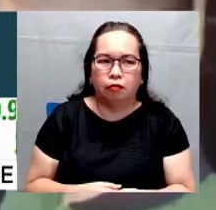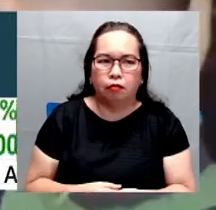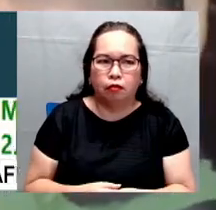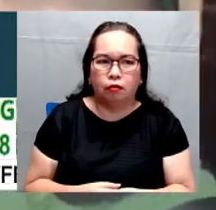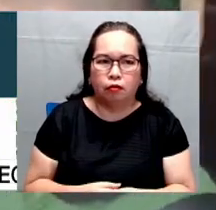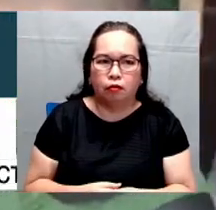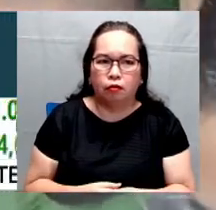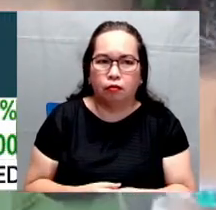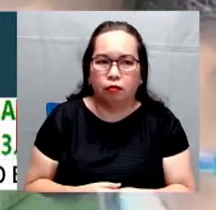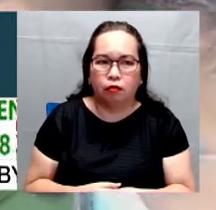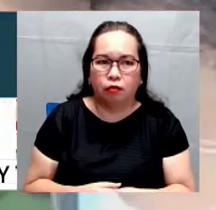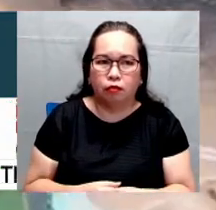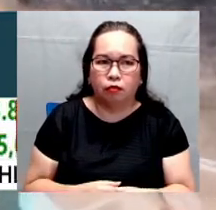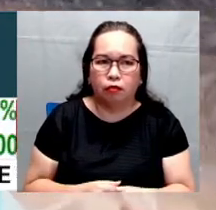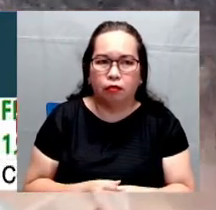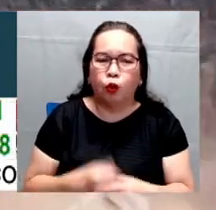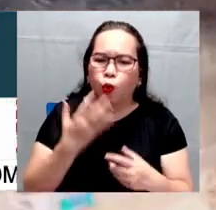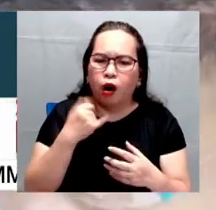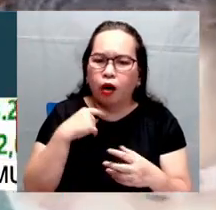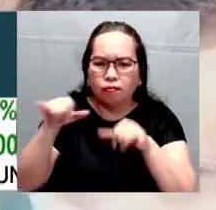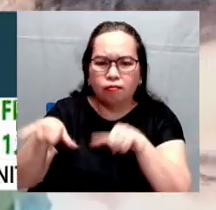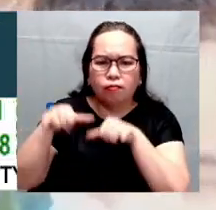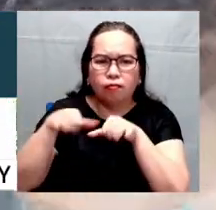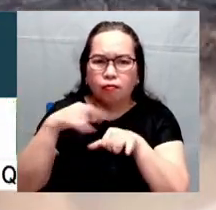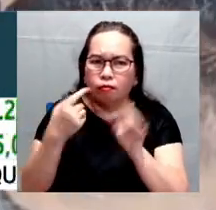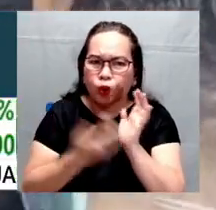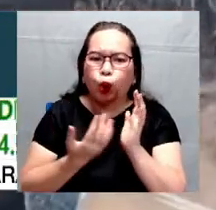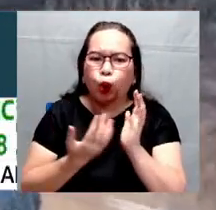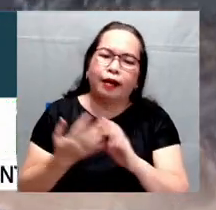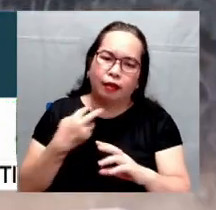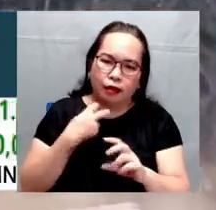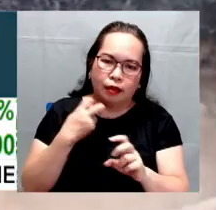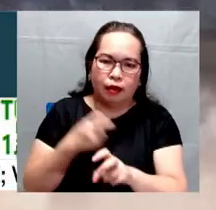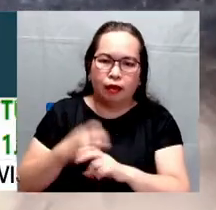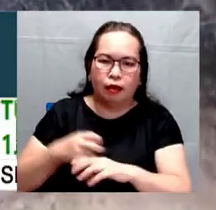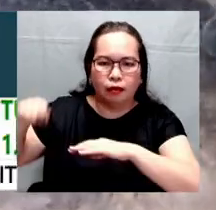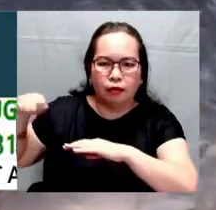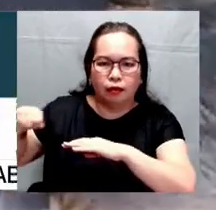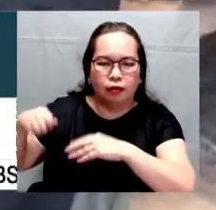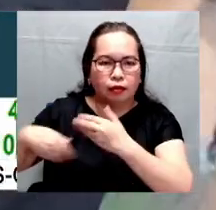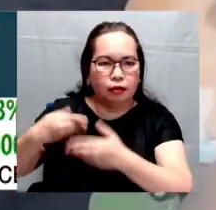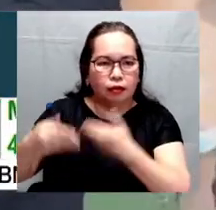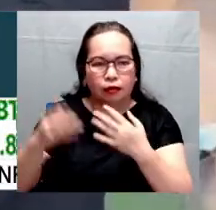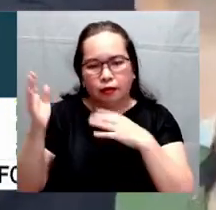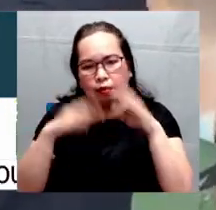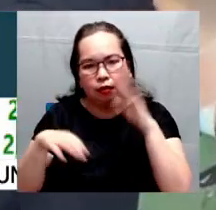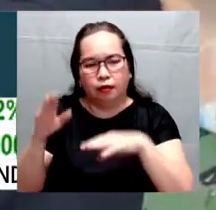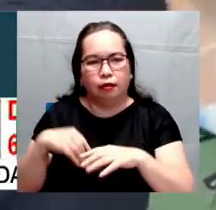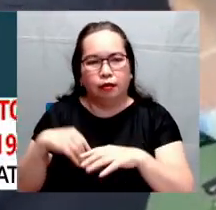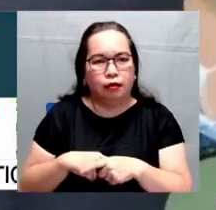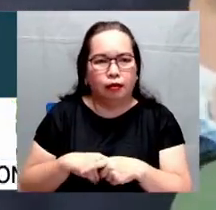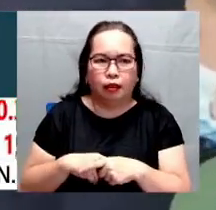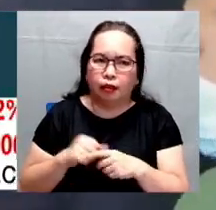he calls a problematic court system. He already brought up the matter with the Justice Department and sought guidance and assistance